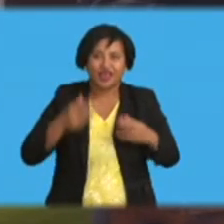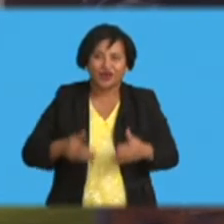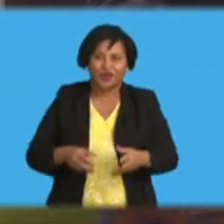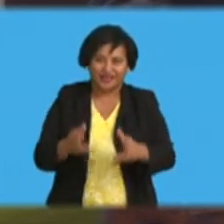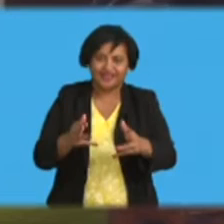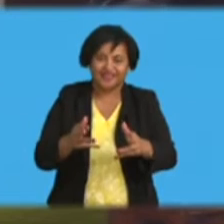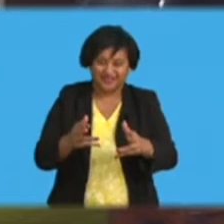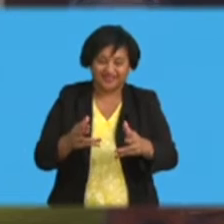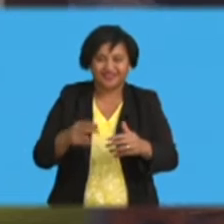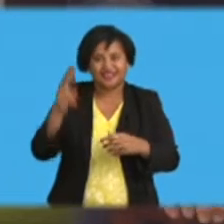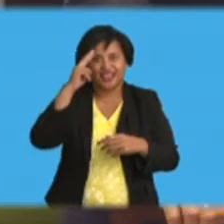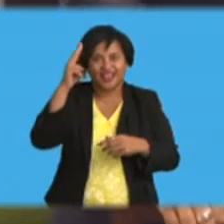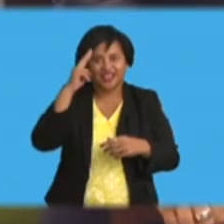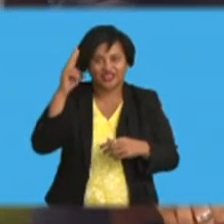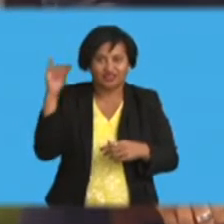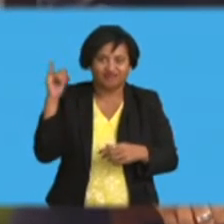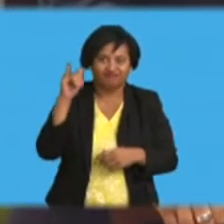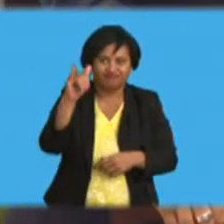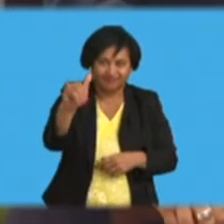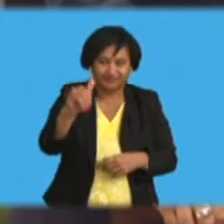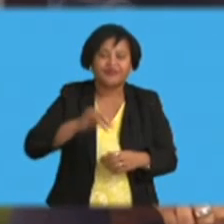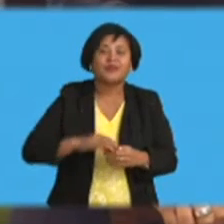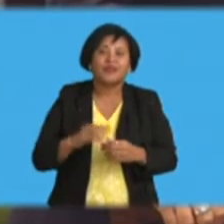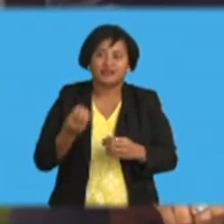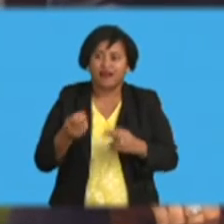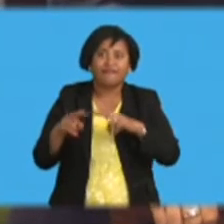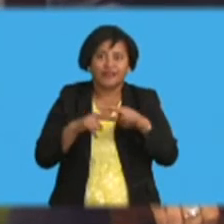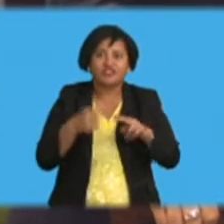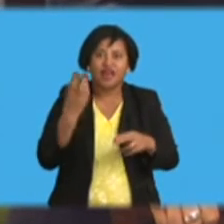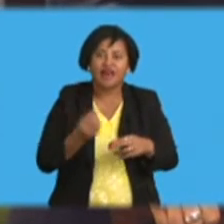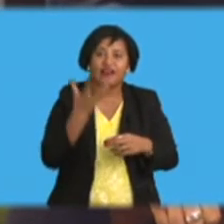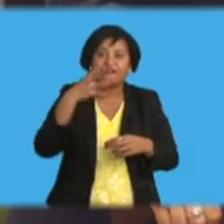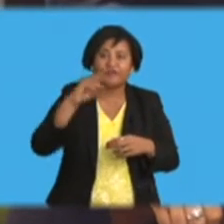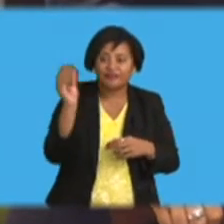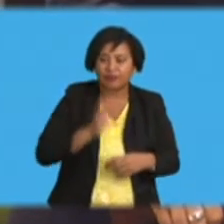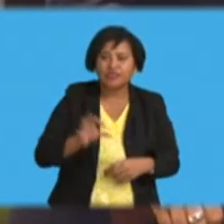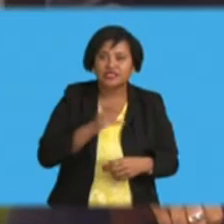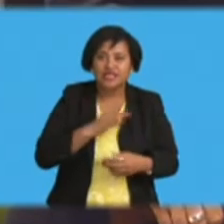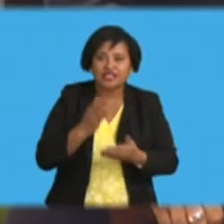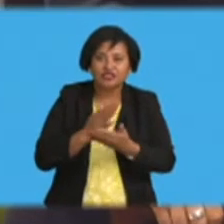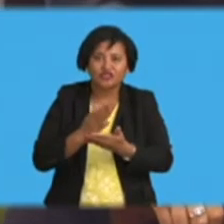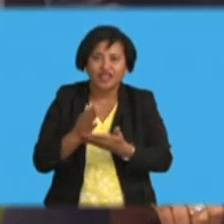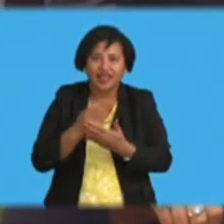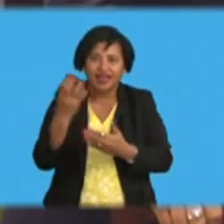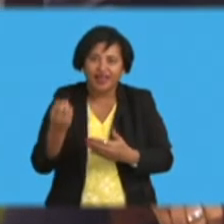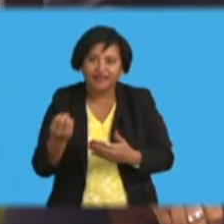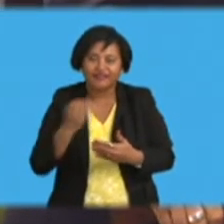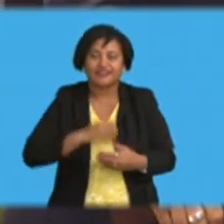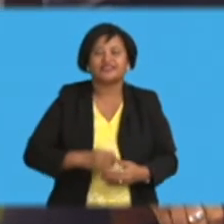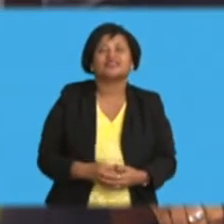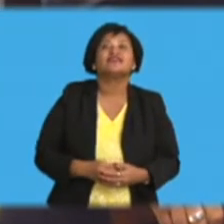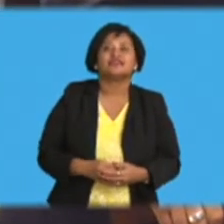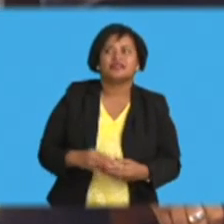of course is a limited liability company in which the Fijian government holds 51% shares, which in recent times has become a true success story.